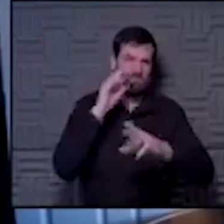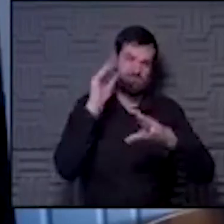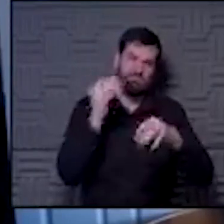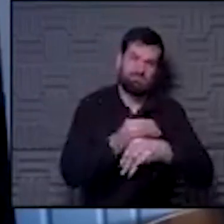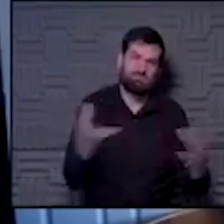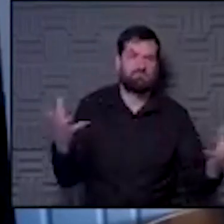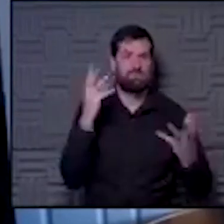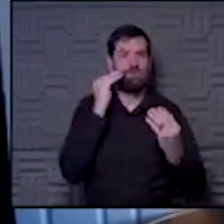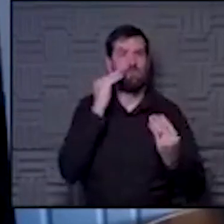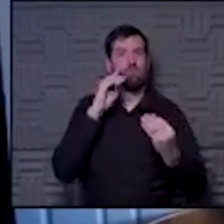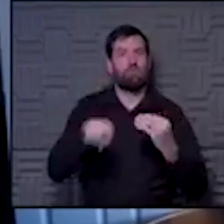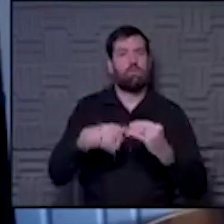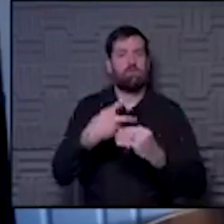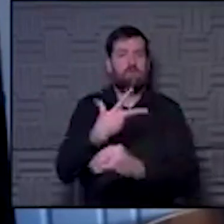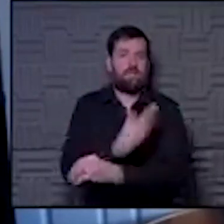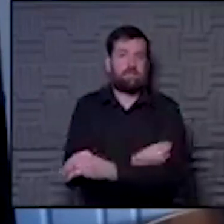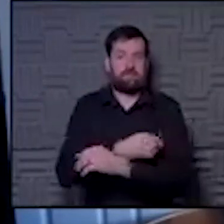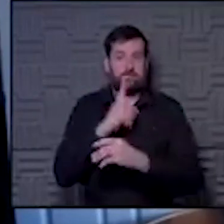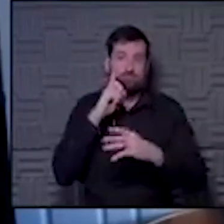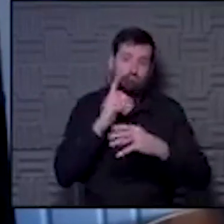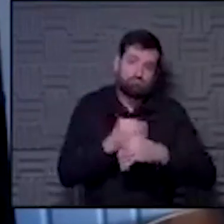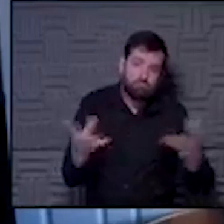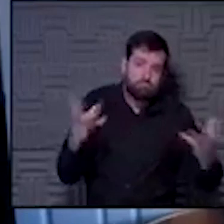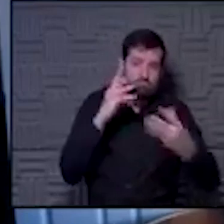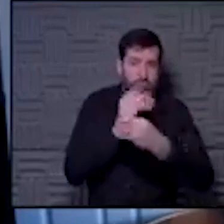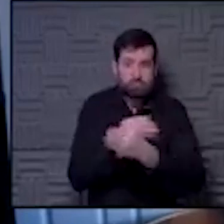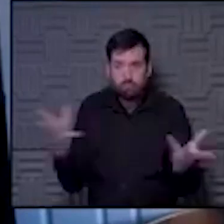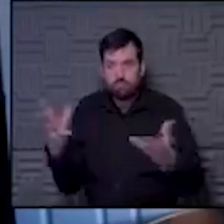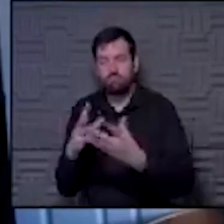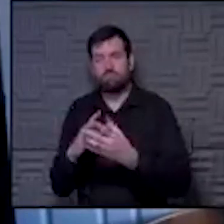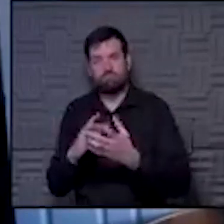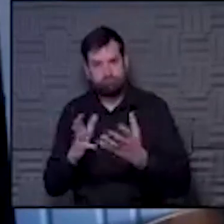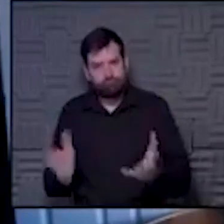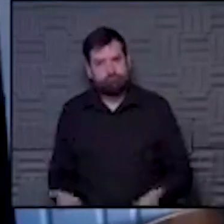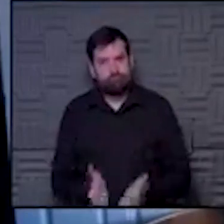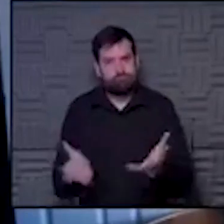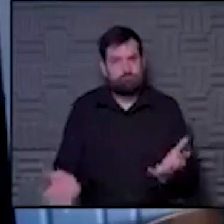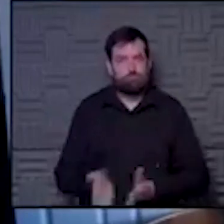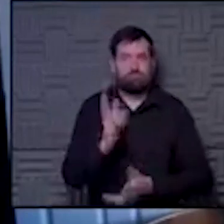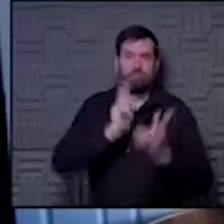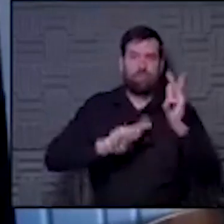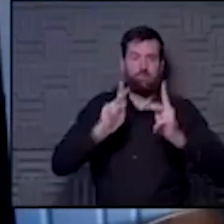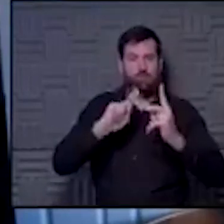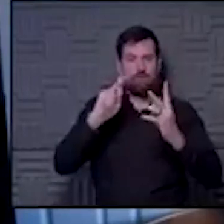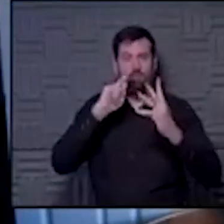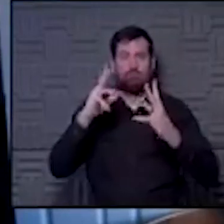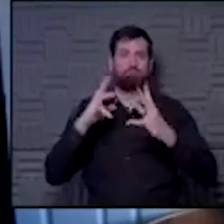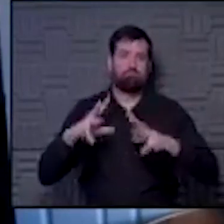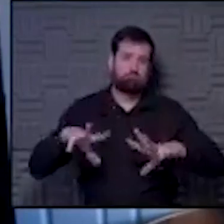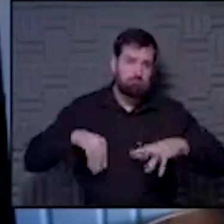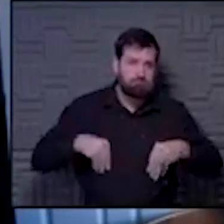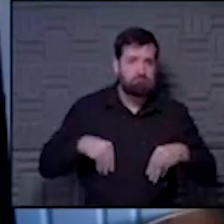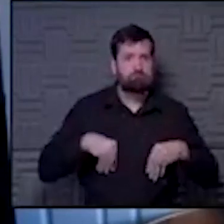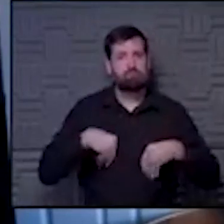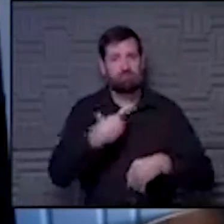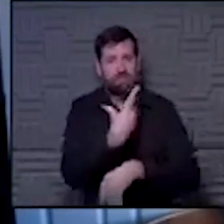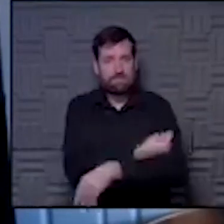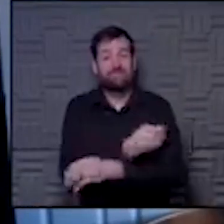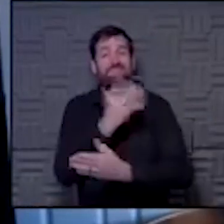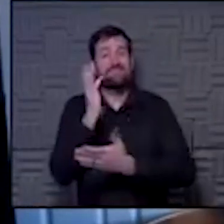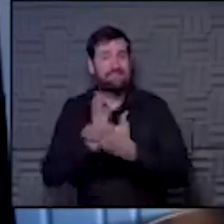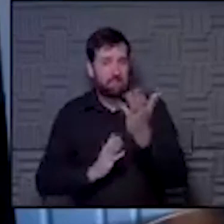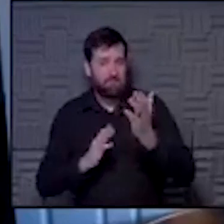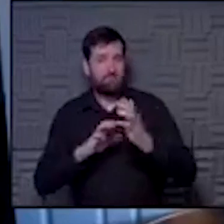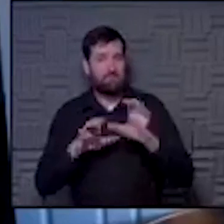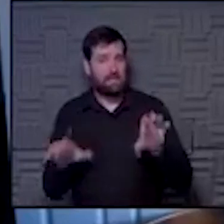the vaccine, help spread the word about the vaccine, mobilize people to embrace the vaccine. Some of the action projects